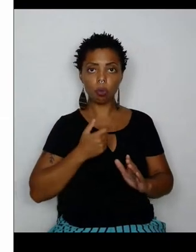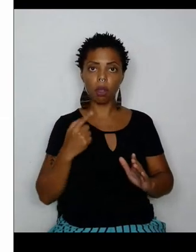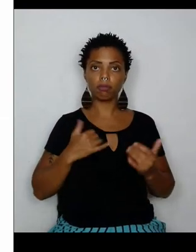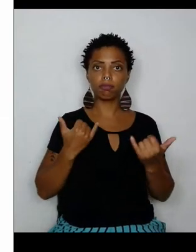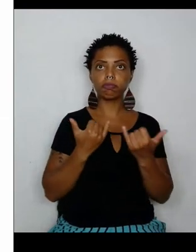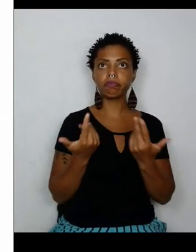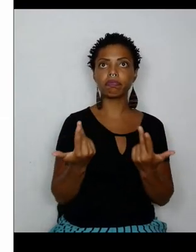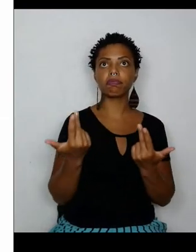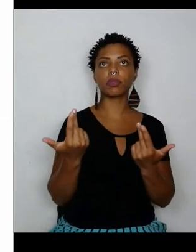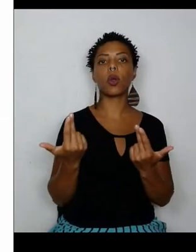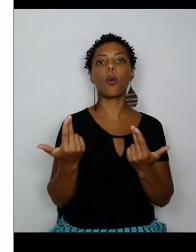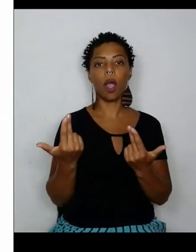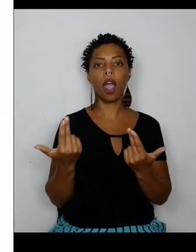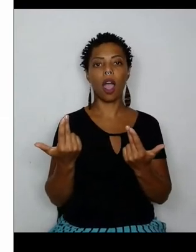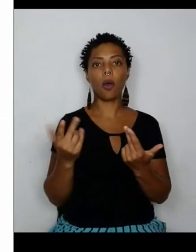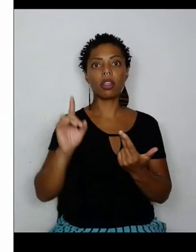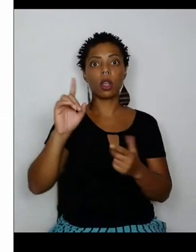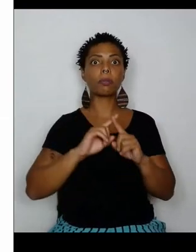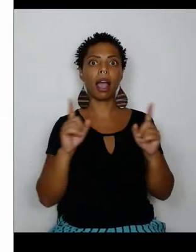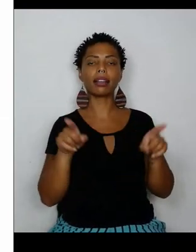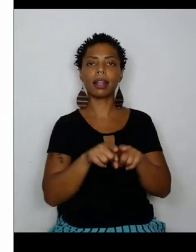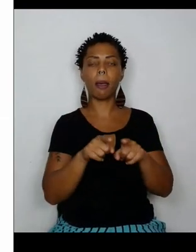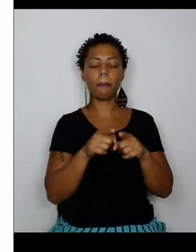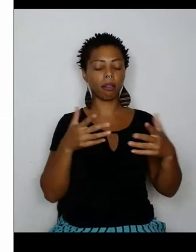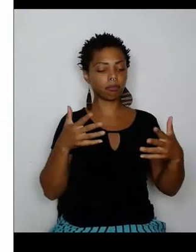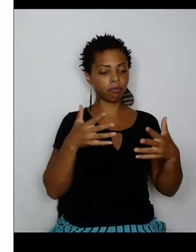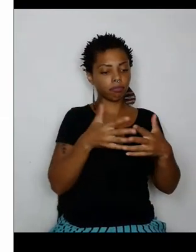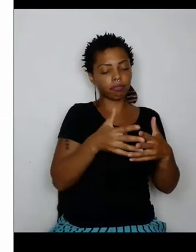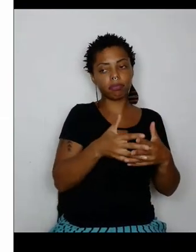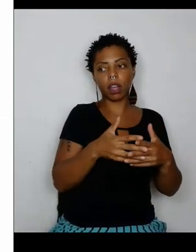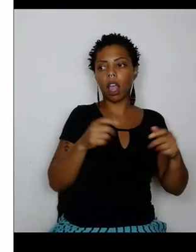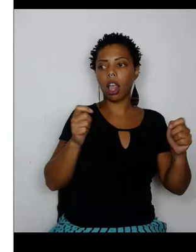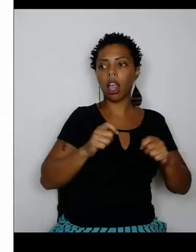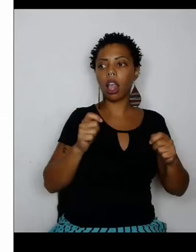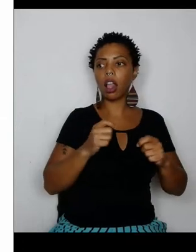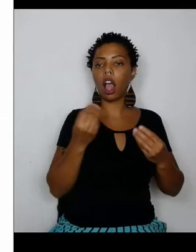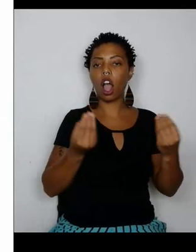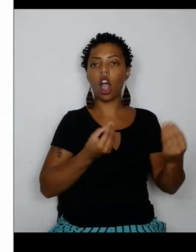body and the destabilized binaries of race and gender